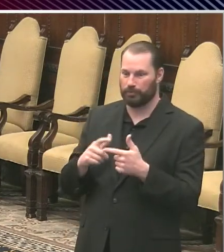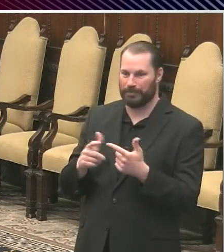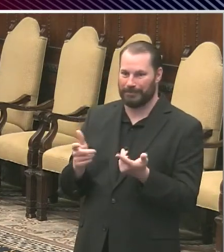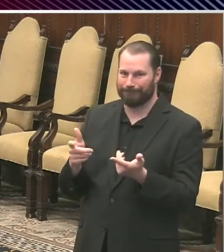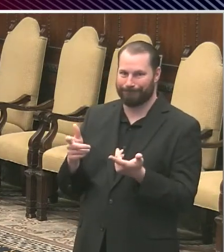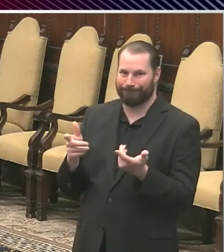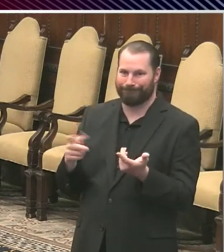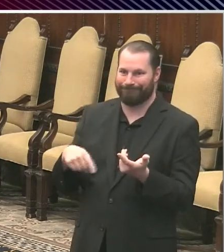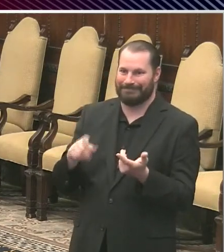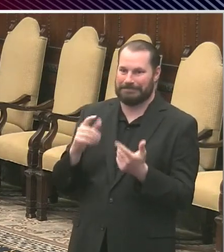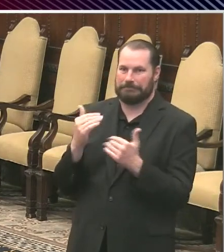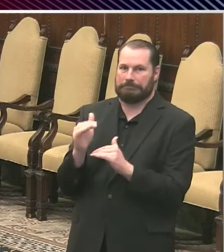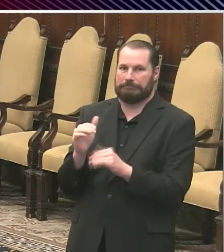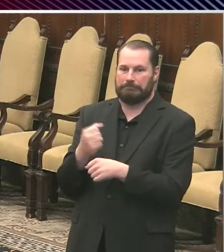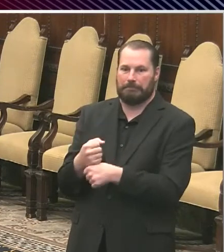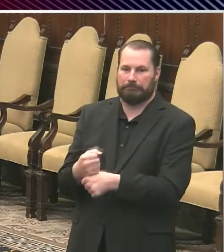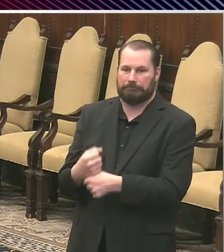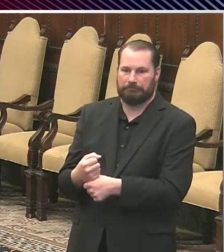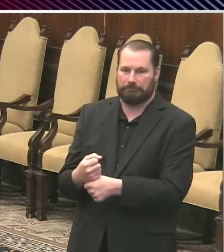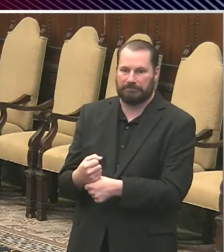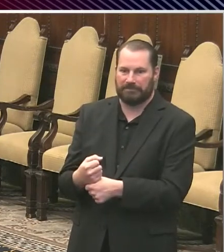this really is a supply issue.